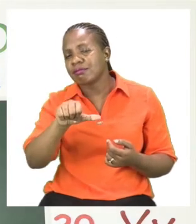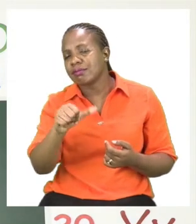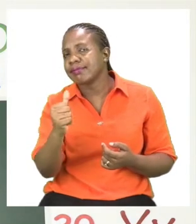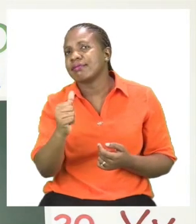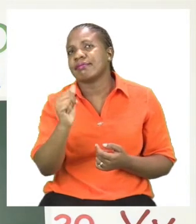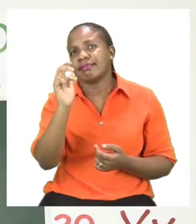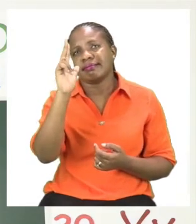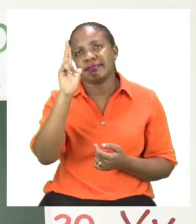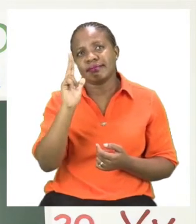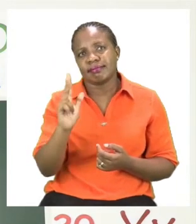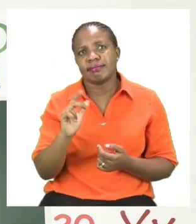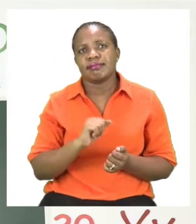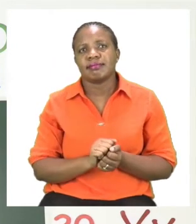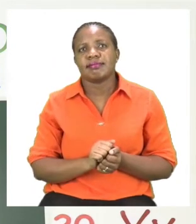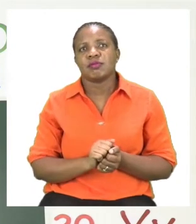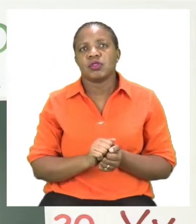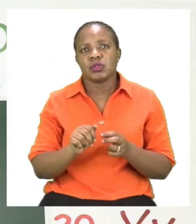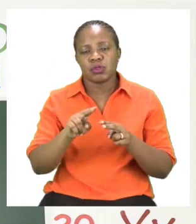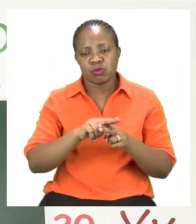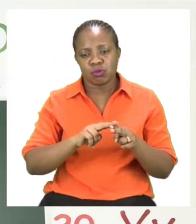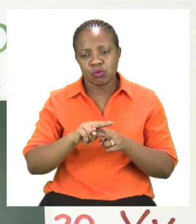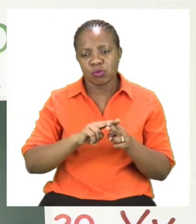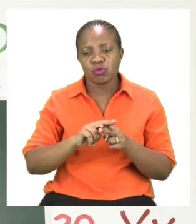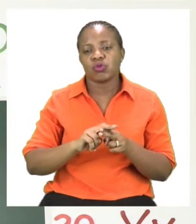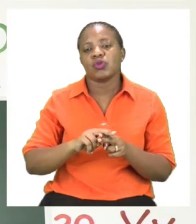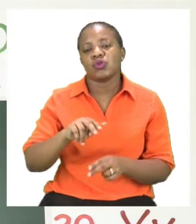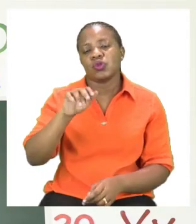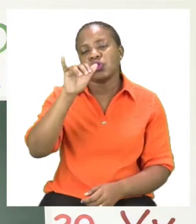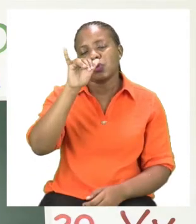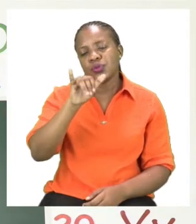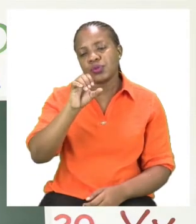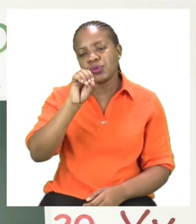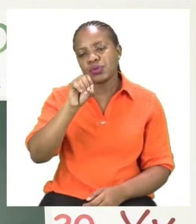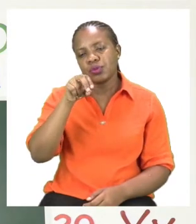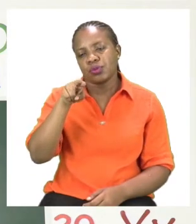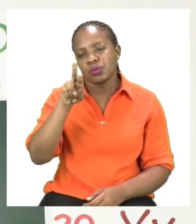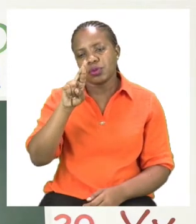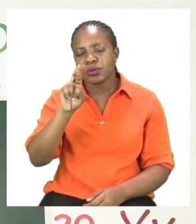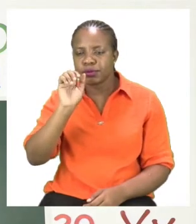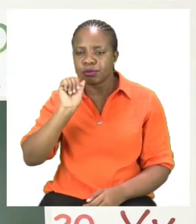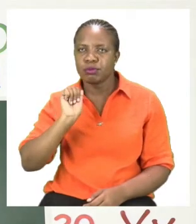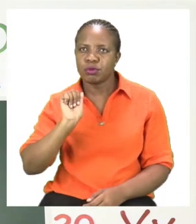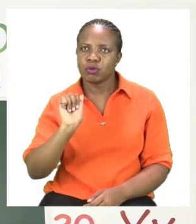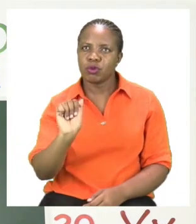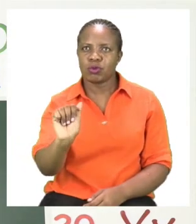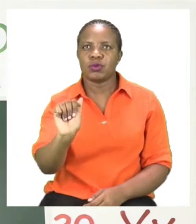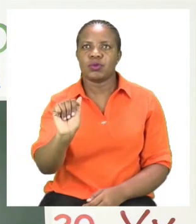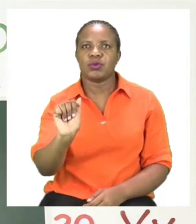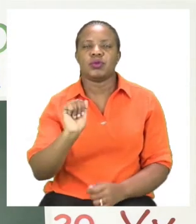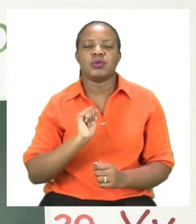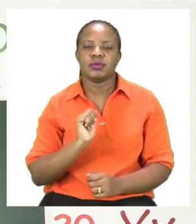your. Your book, your pencil, your